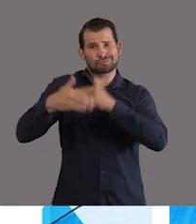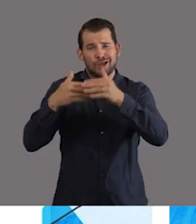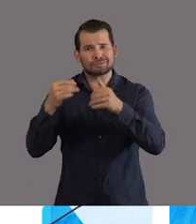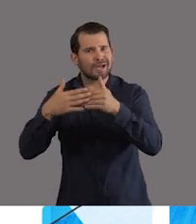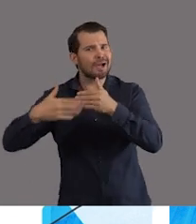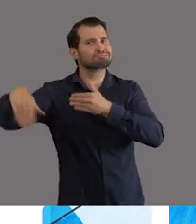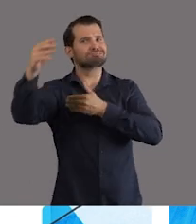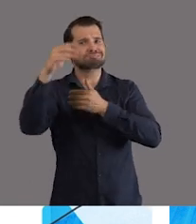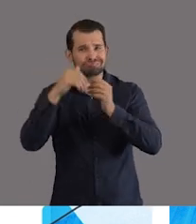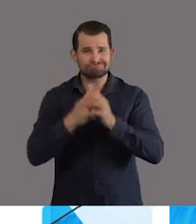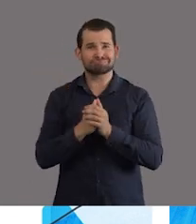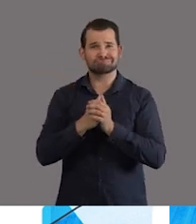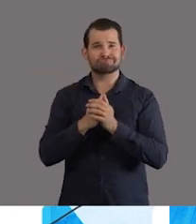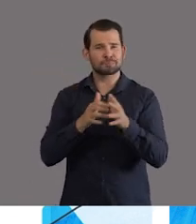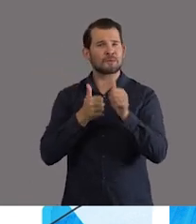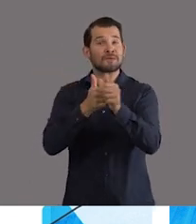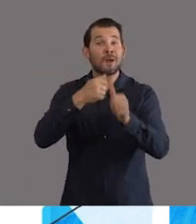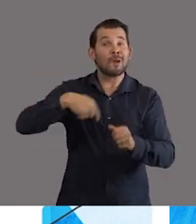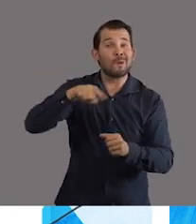beyond.